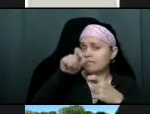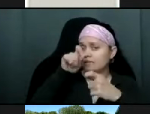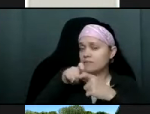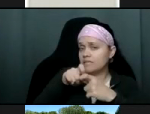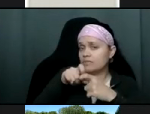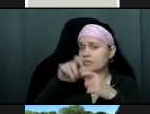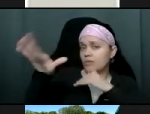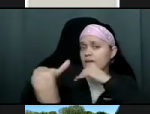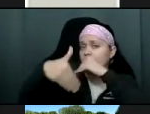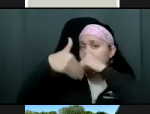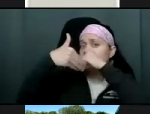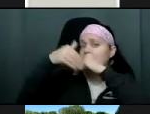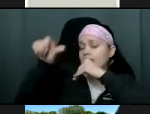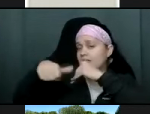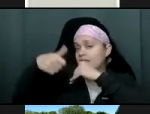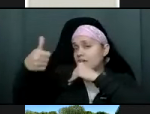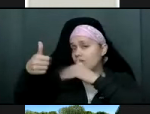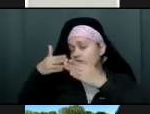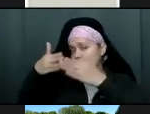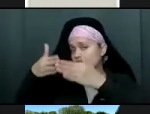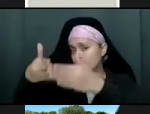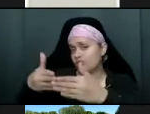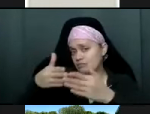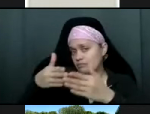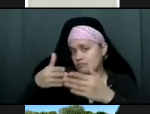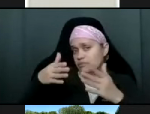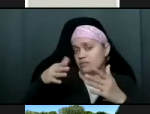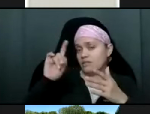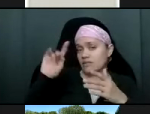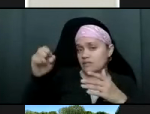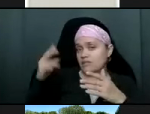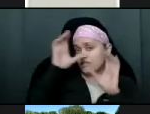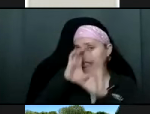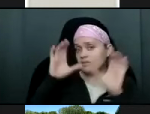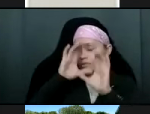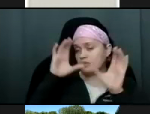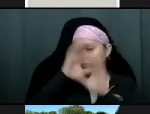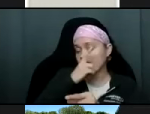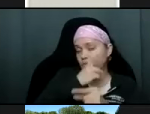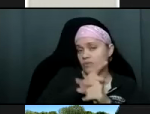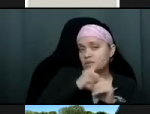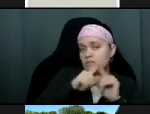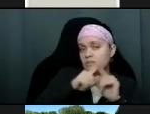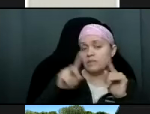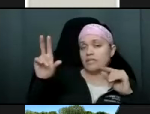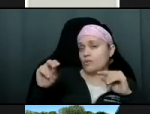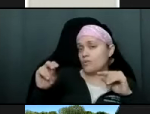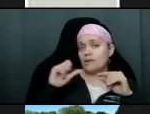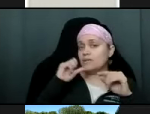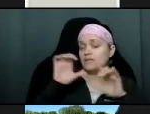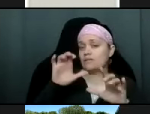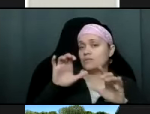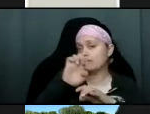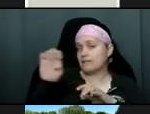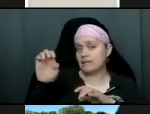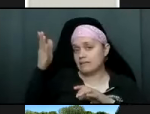the other voyages of Dutch exploration. But no, he doesn't do the east side at all. We don't